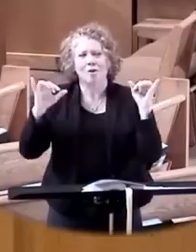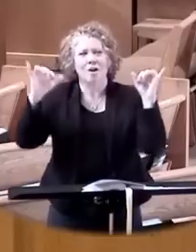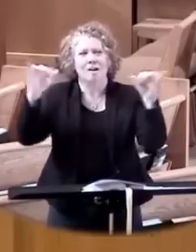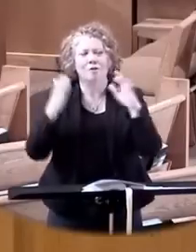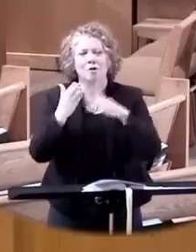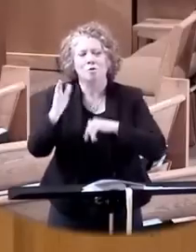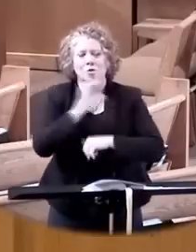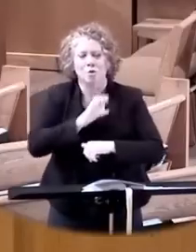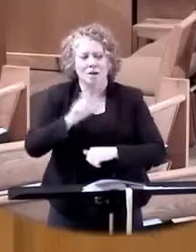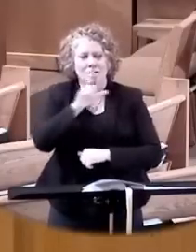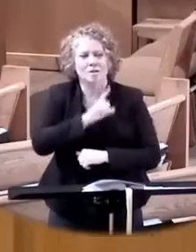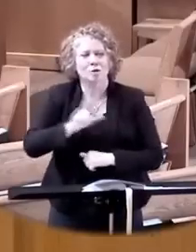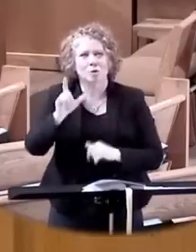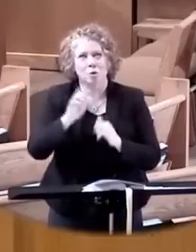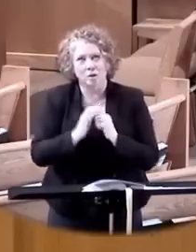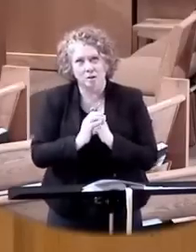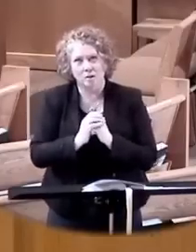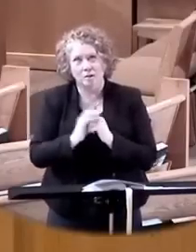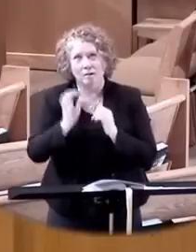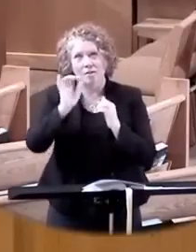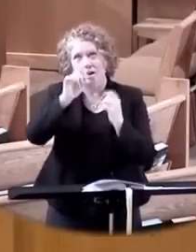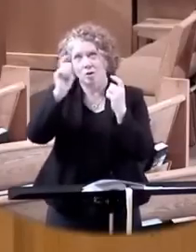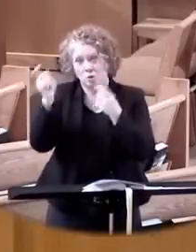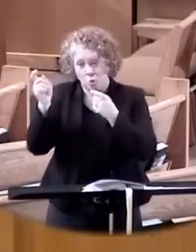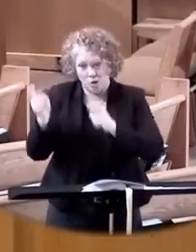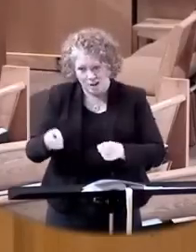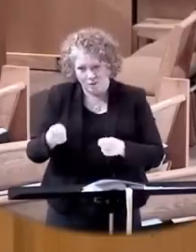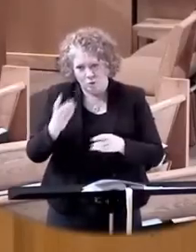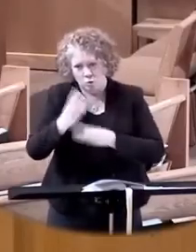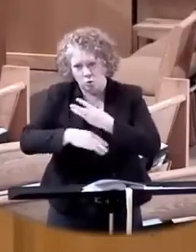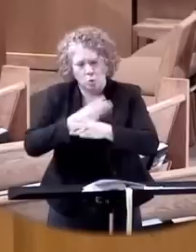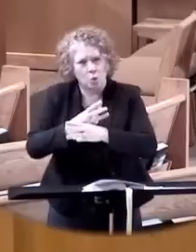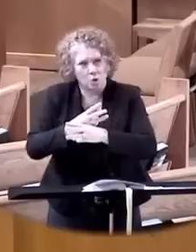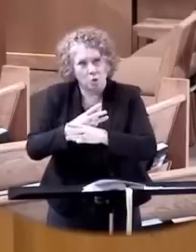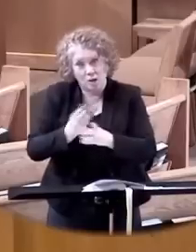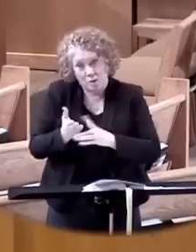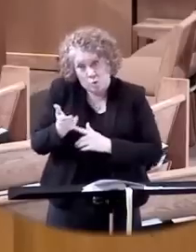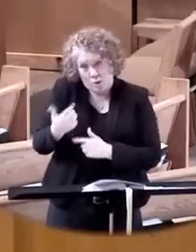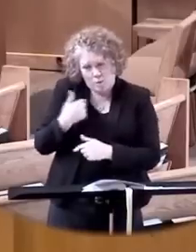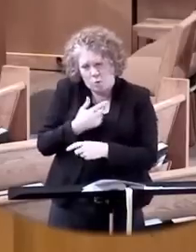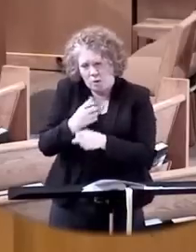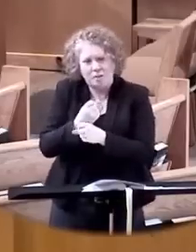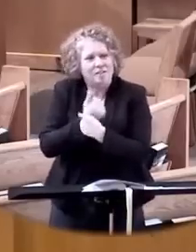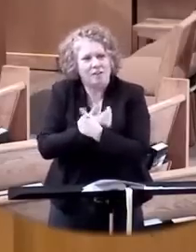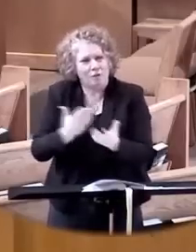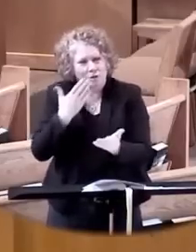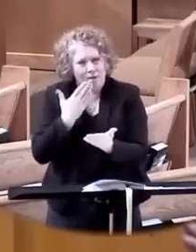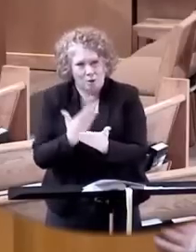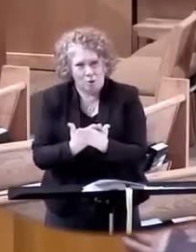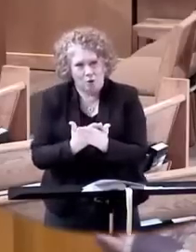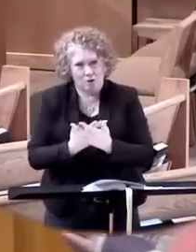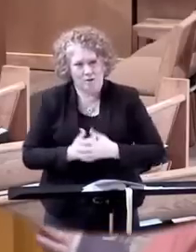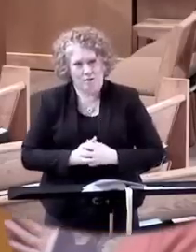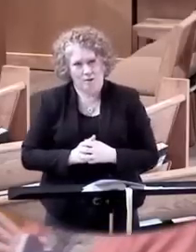our Lord, through whom you bestow on the world all that is good.